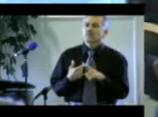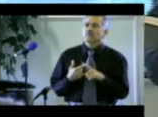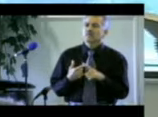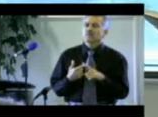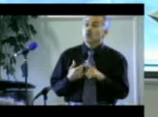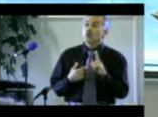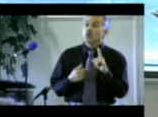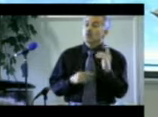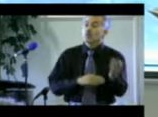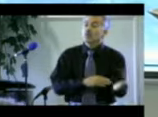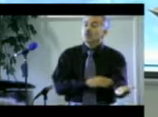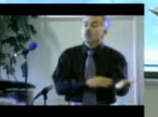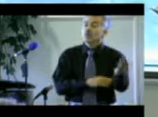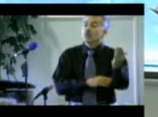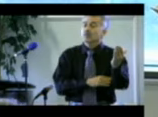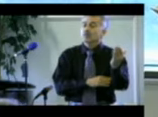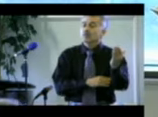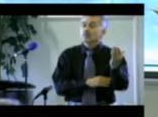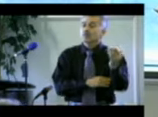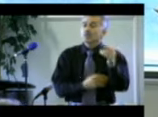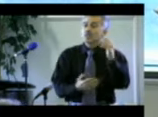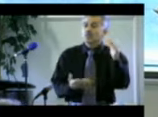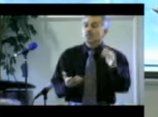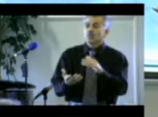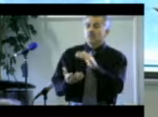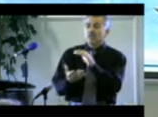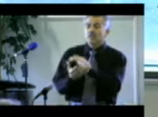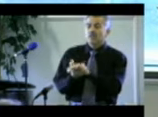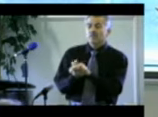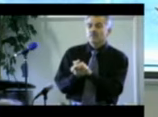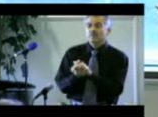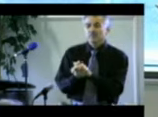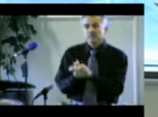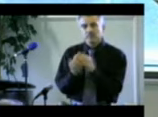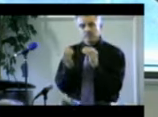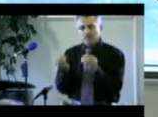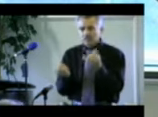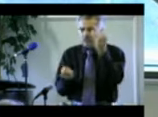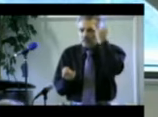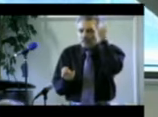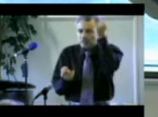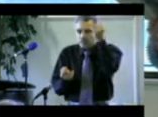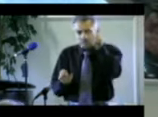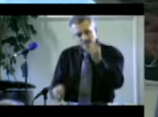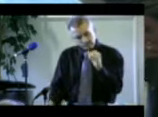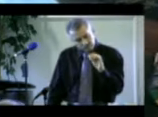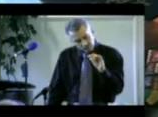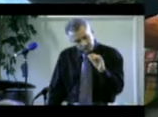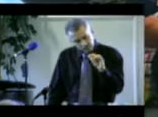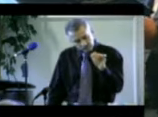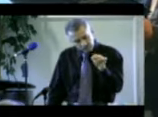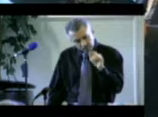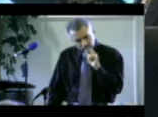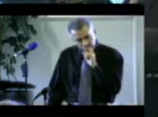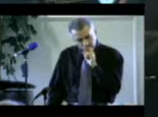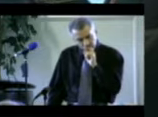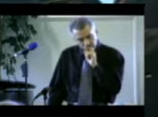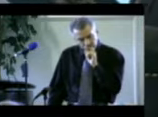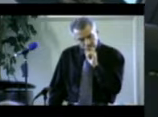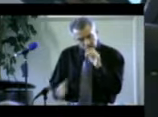One morning at breakfast, his wife planted a seed in his head. She asked him if he had given any thought to